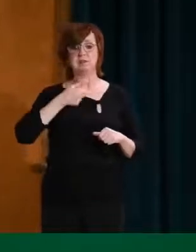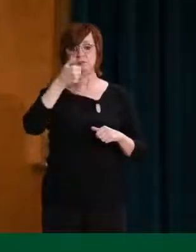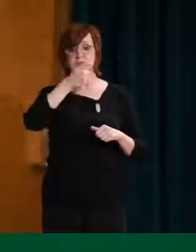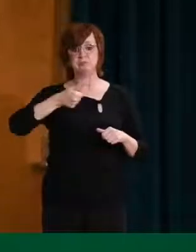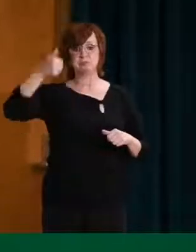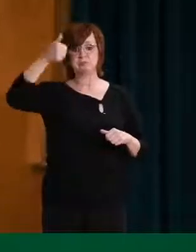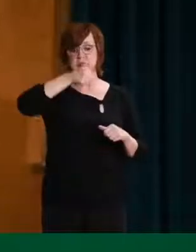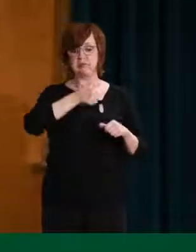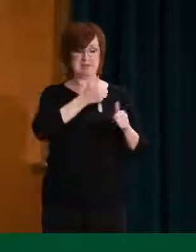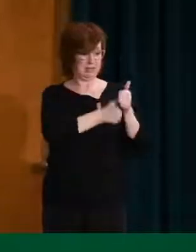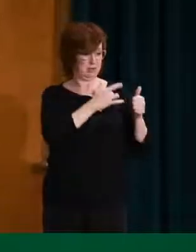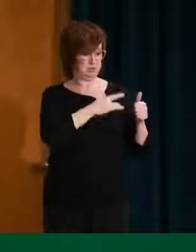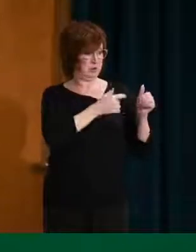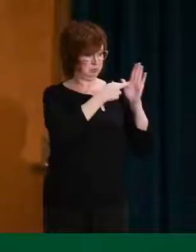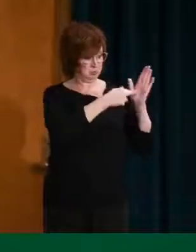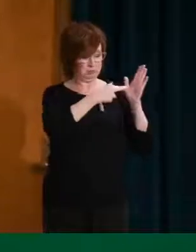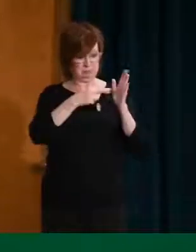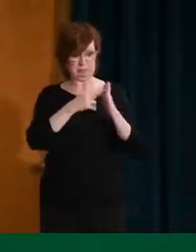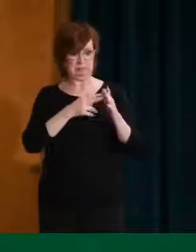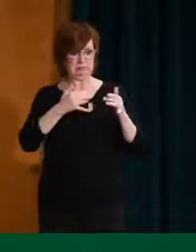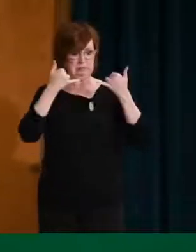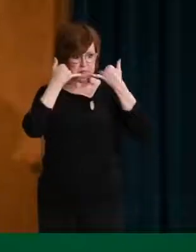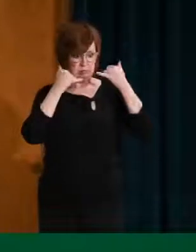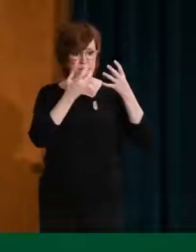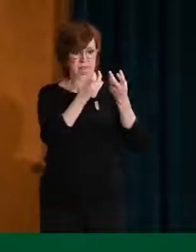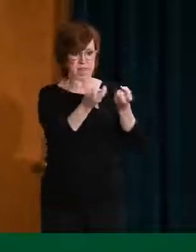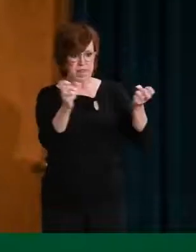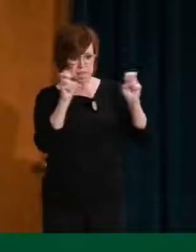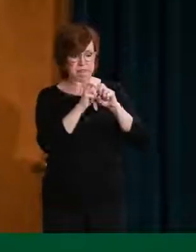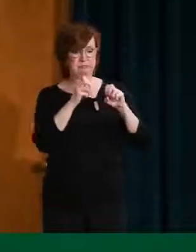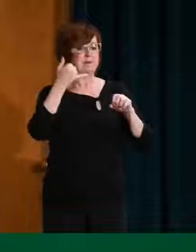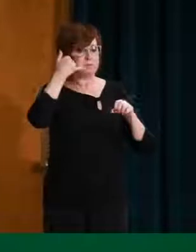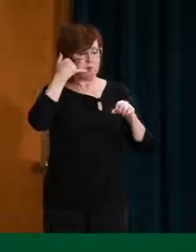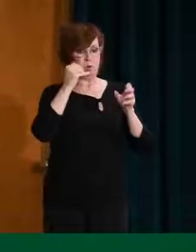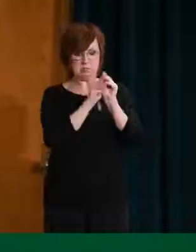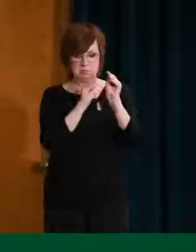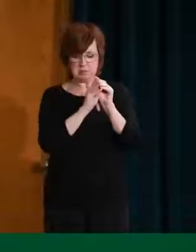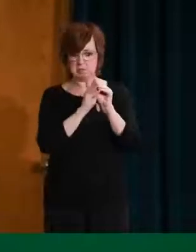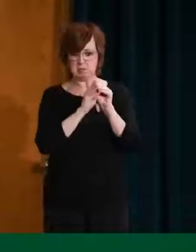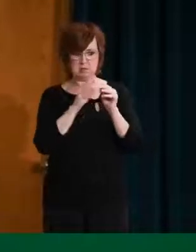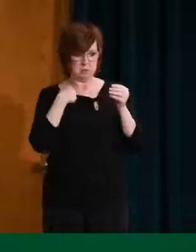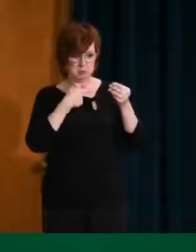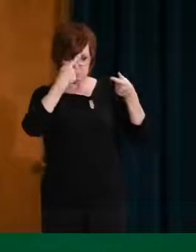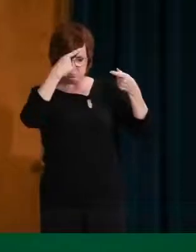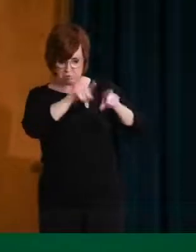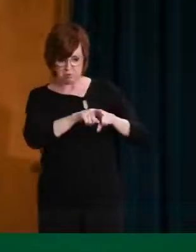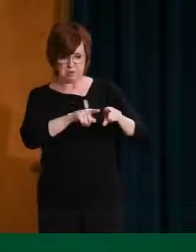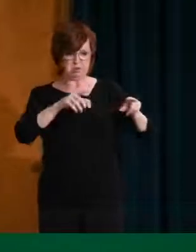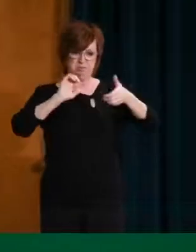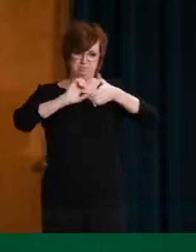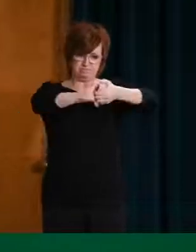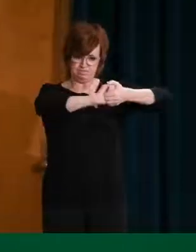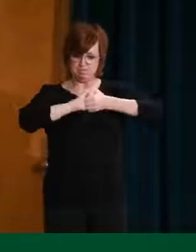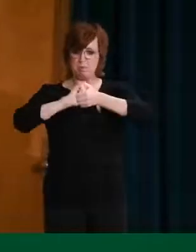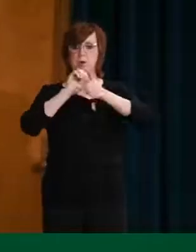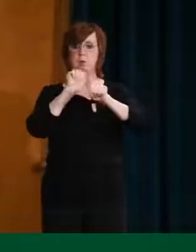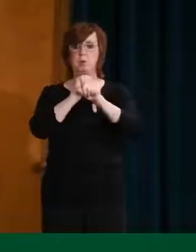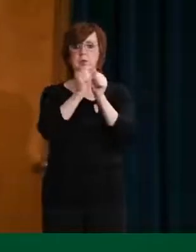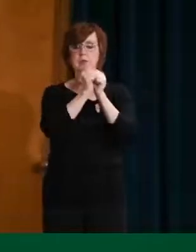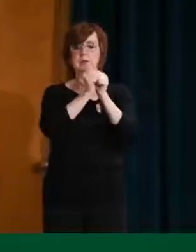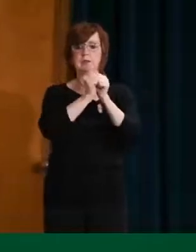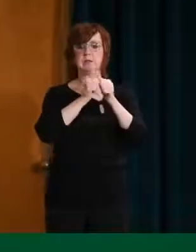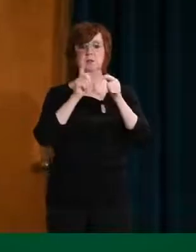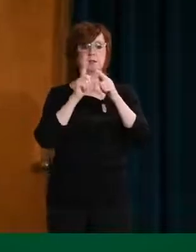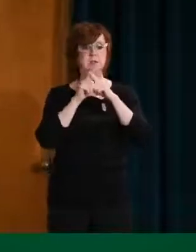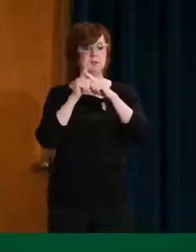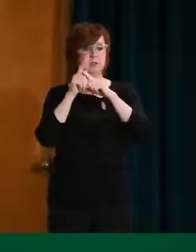we all fight the spread of COVID-19. And we will be taking a message of collaboration to the Prime Minister and to